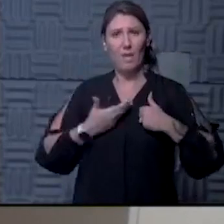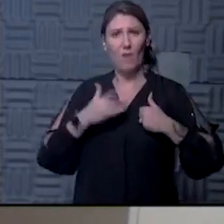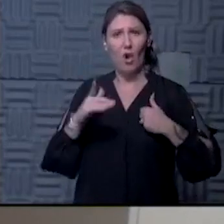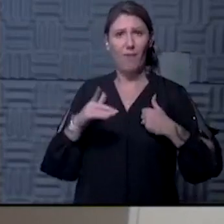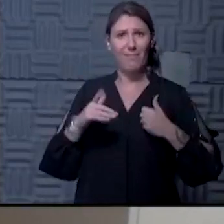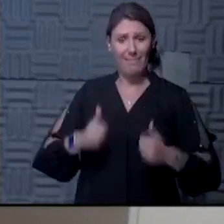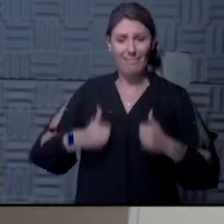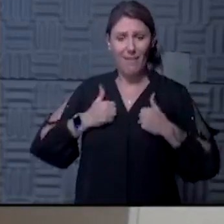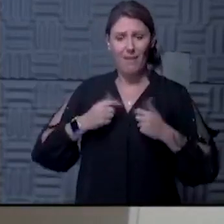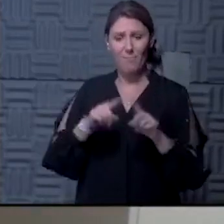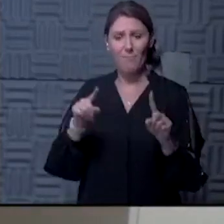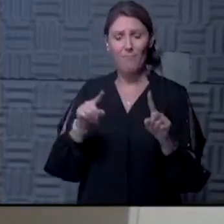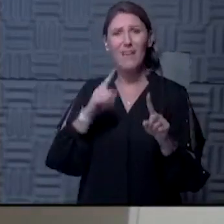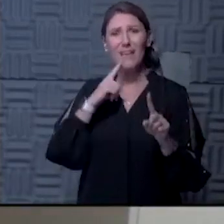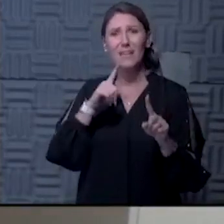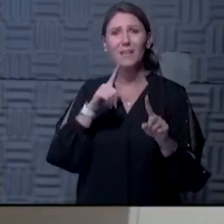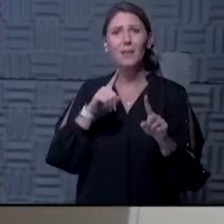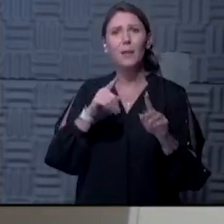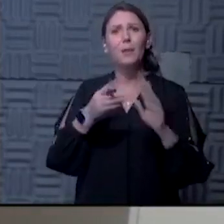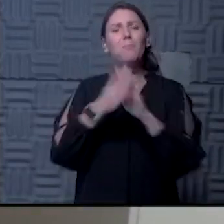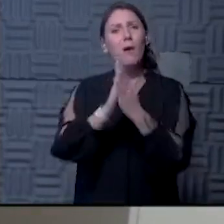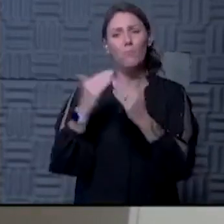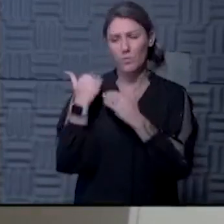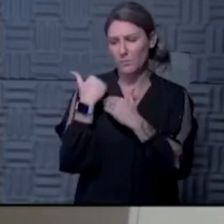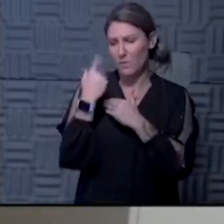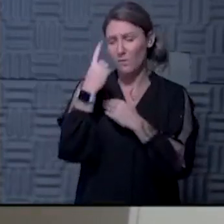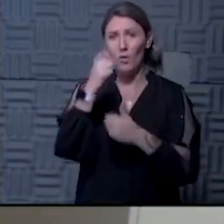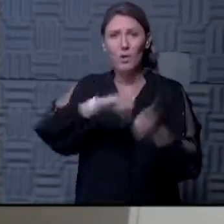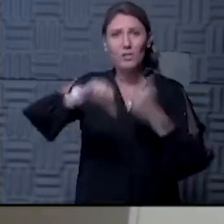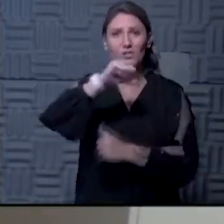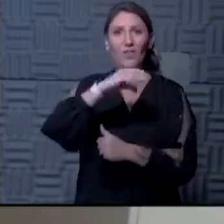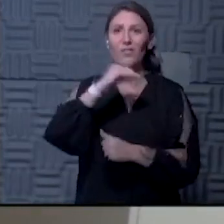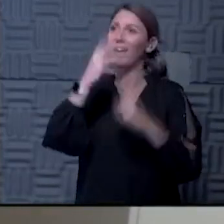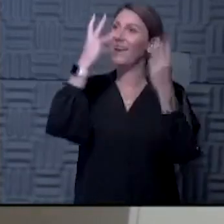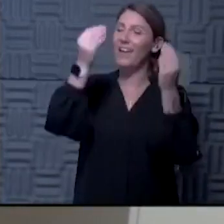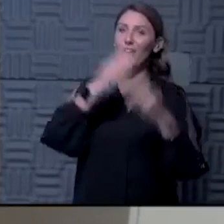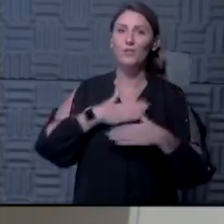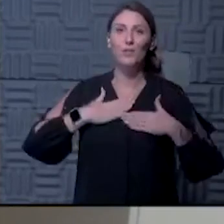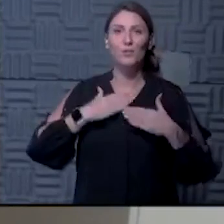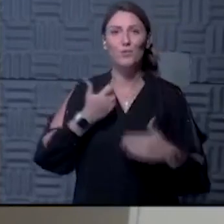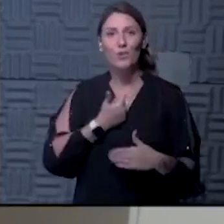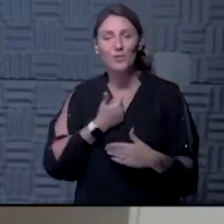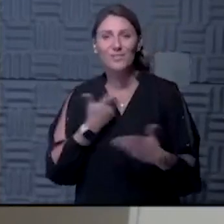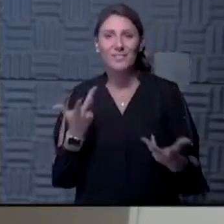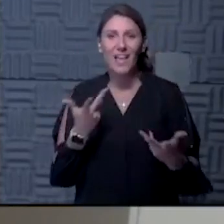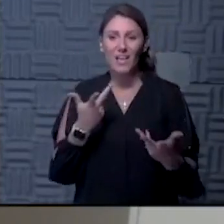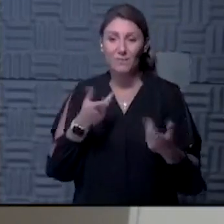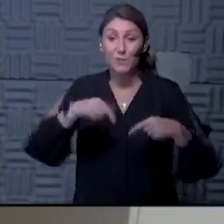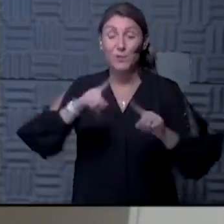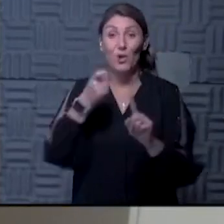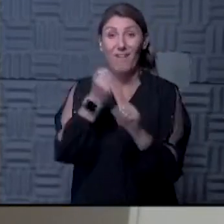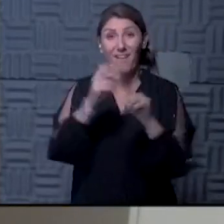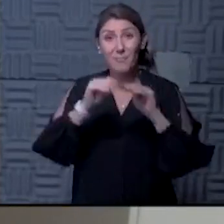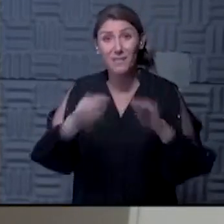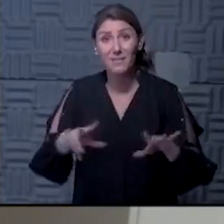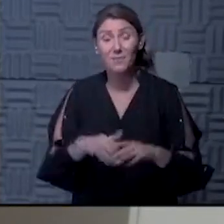being responsible to each other so that we can go out and enjoy ourselves as much as we can in the midst of a pandemic. So,